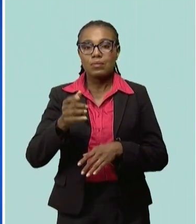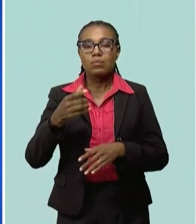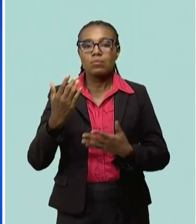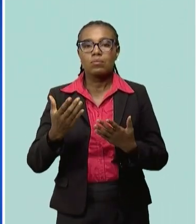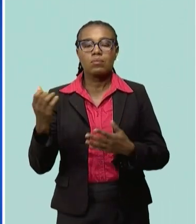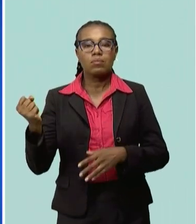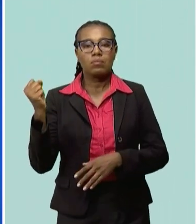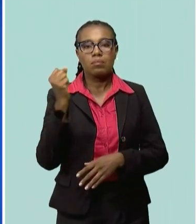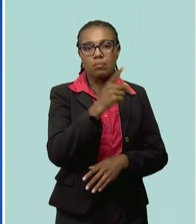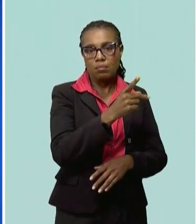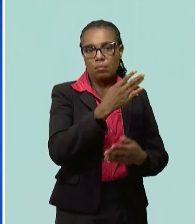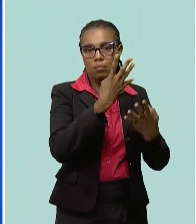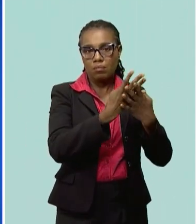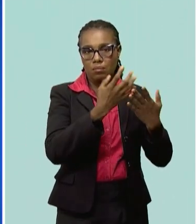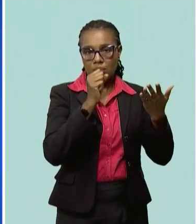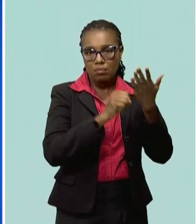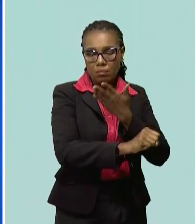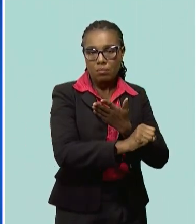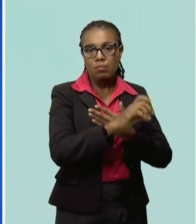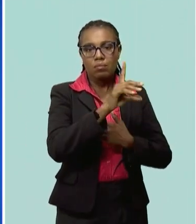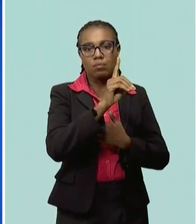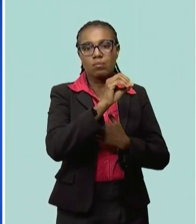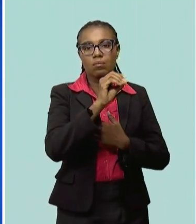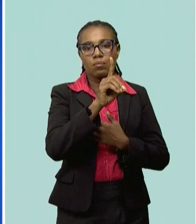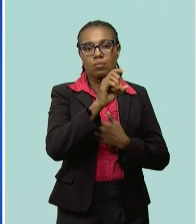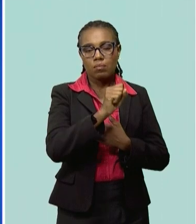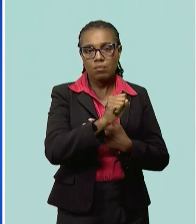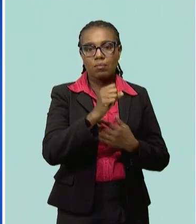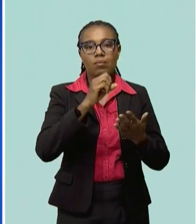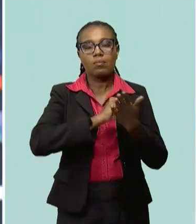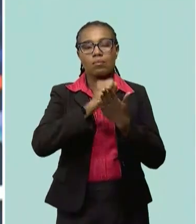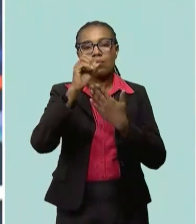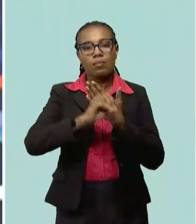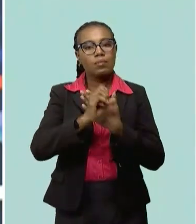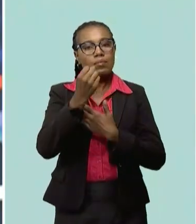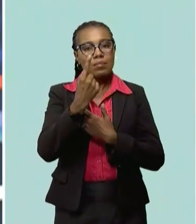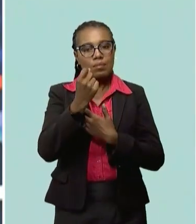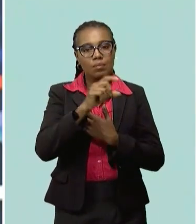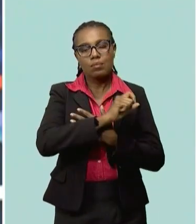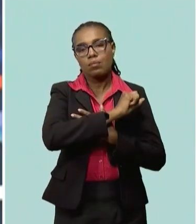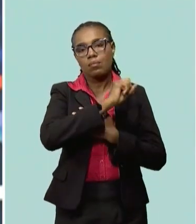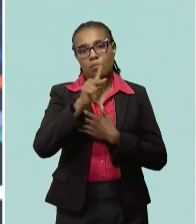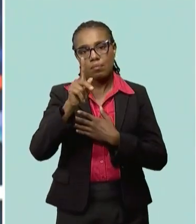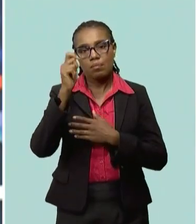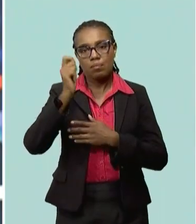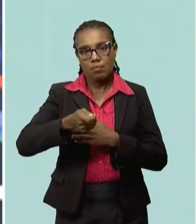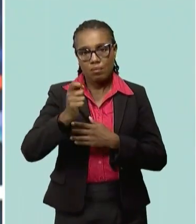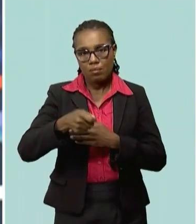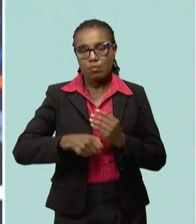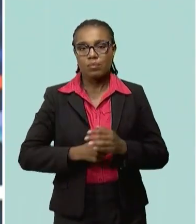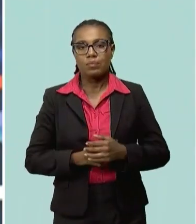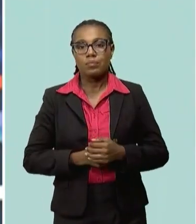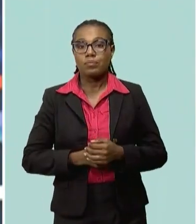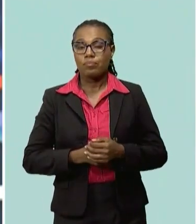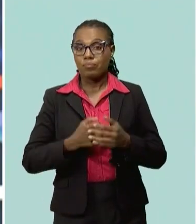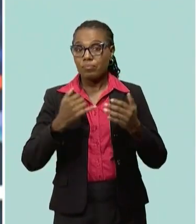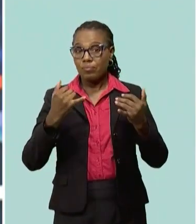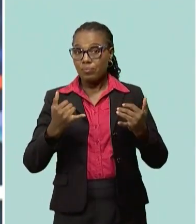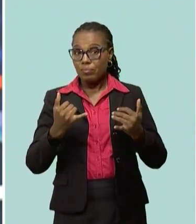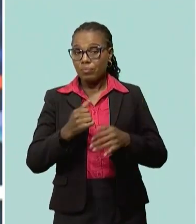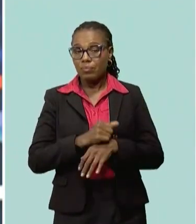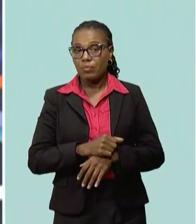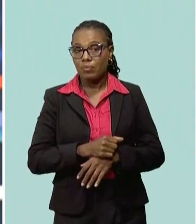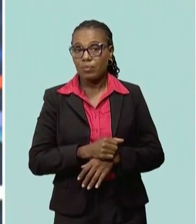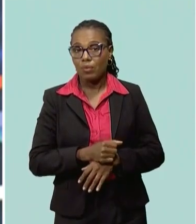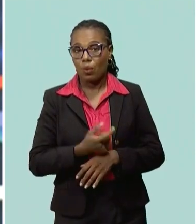Dodds Prison and is scheduled to reappear on October the 11th. An inmate of Dodds Prison is now back in